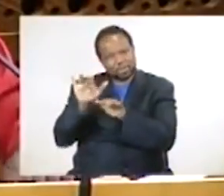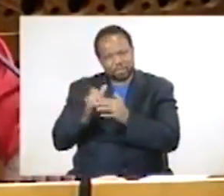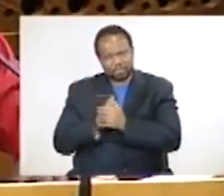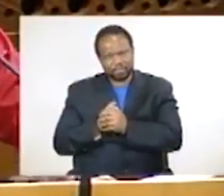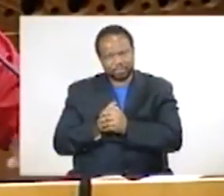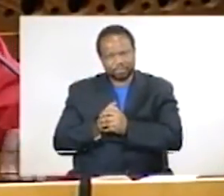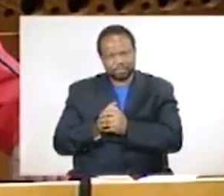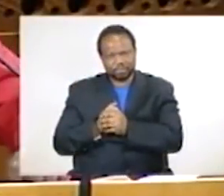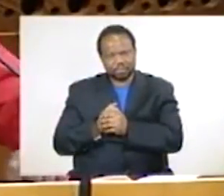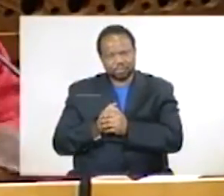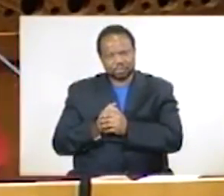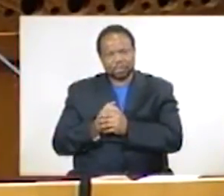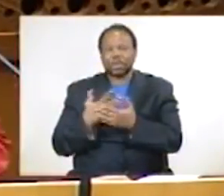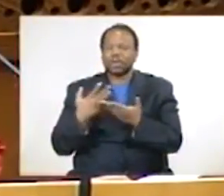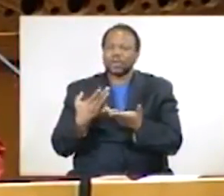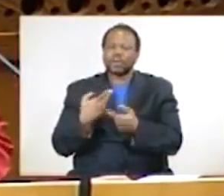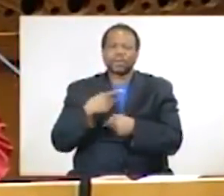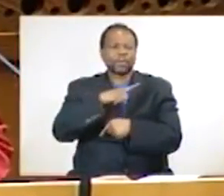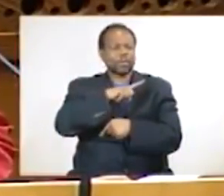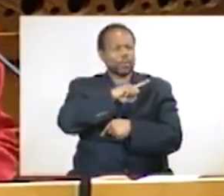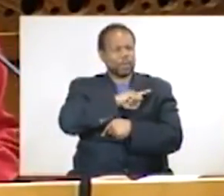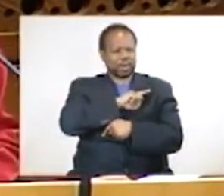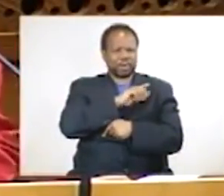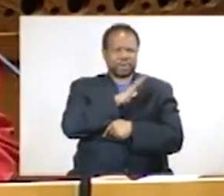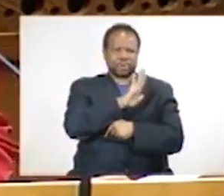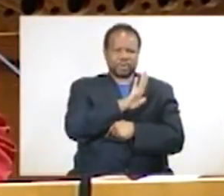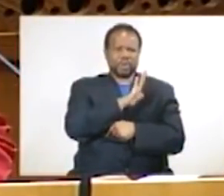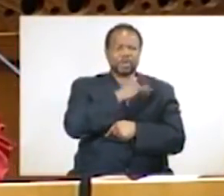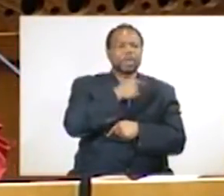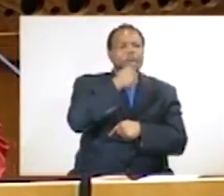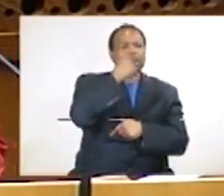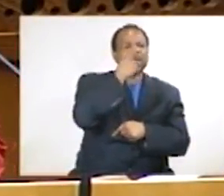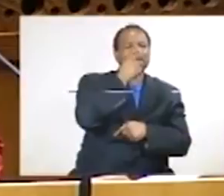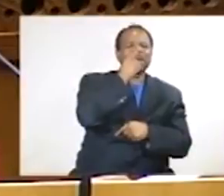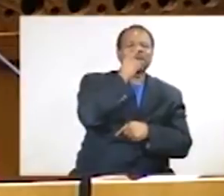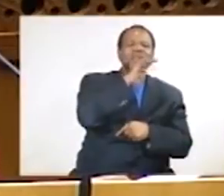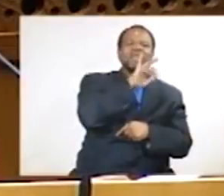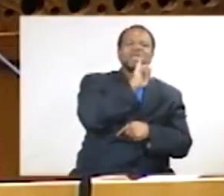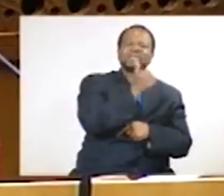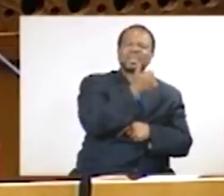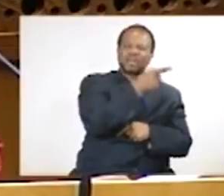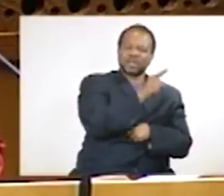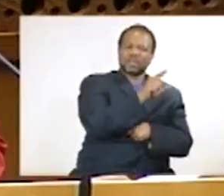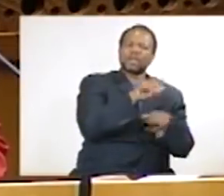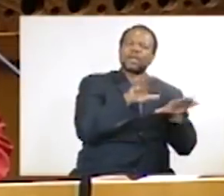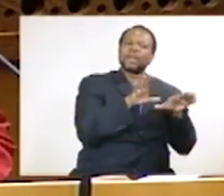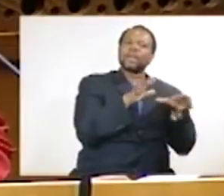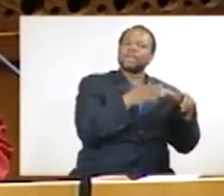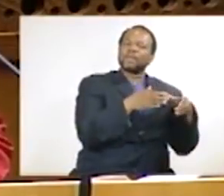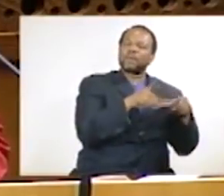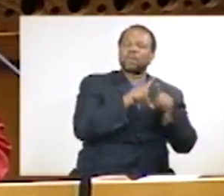capital. You have in the past 20 years defended the privileges of white minority and continue with the